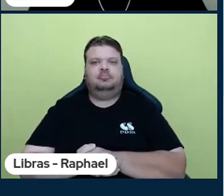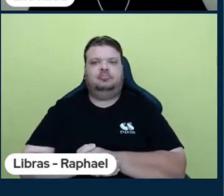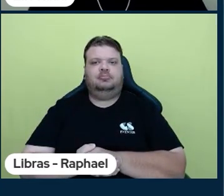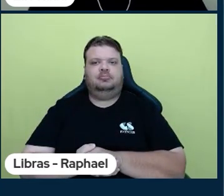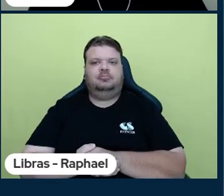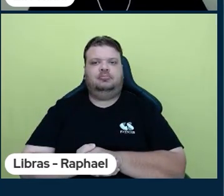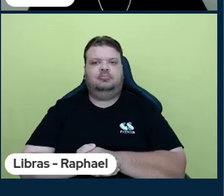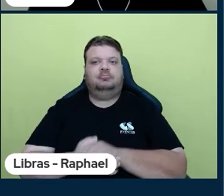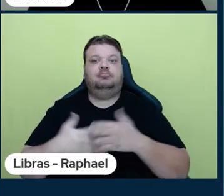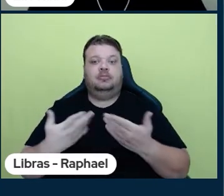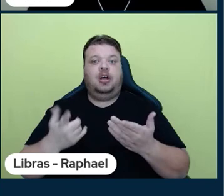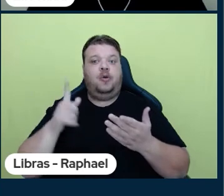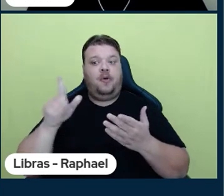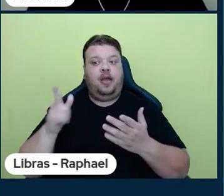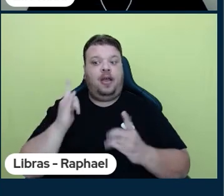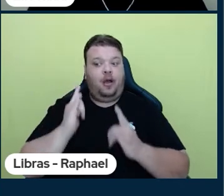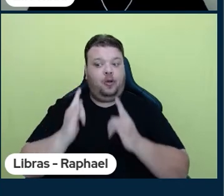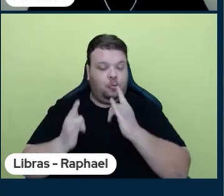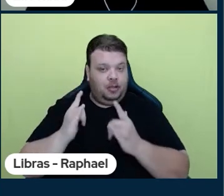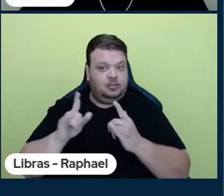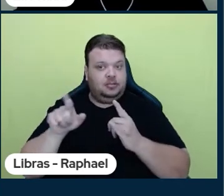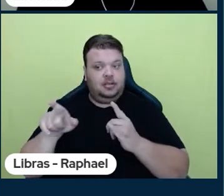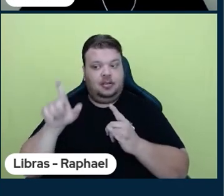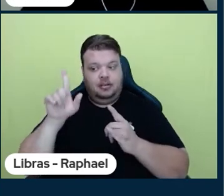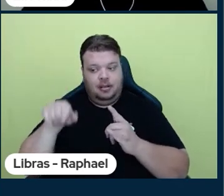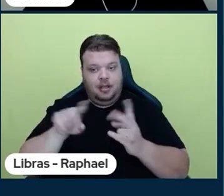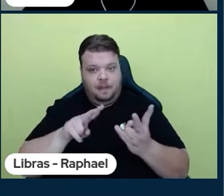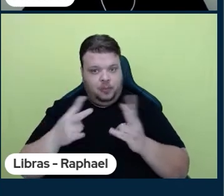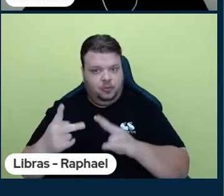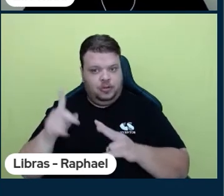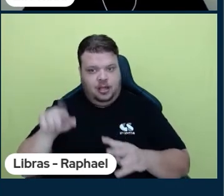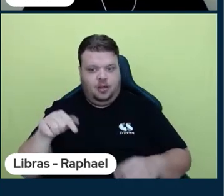our research. So three